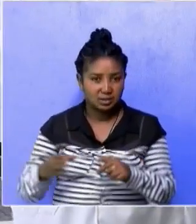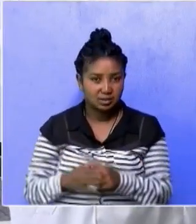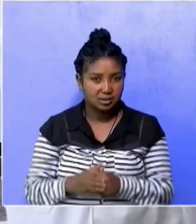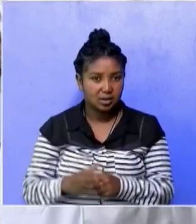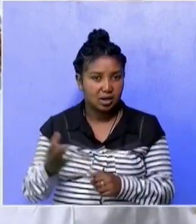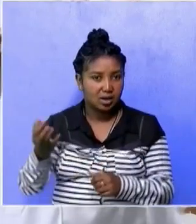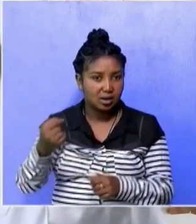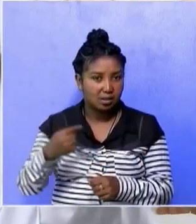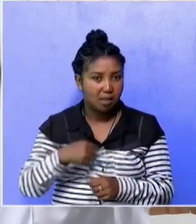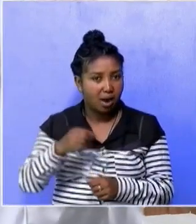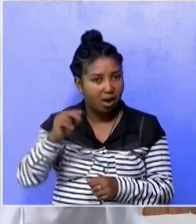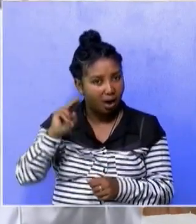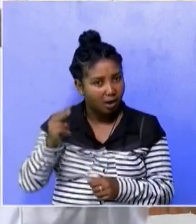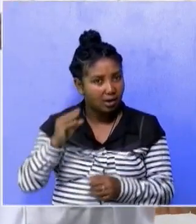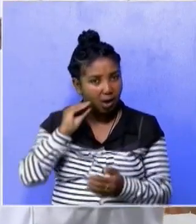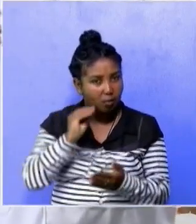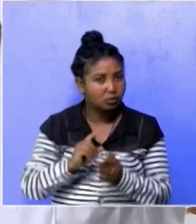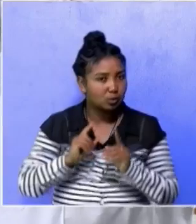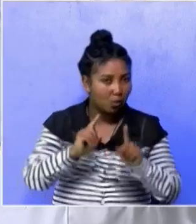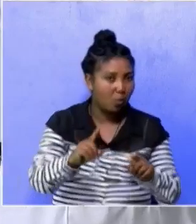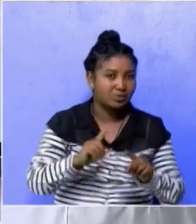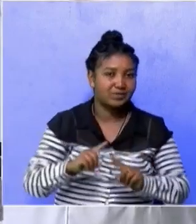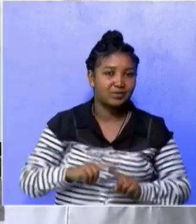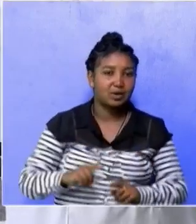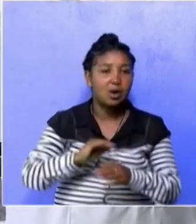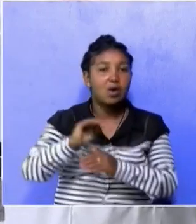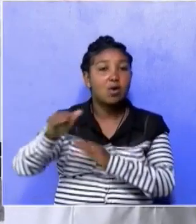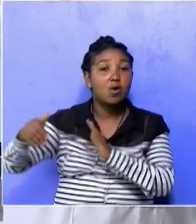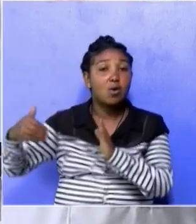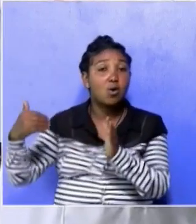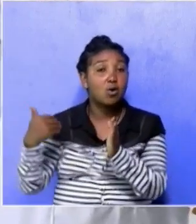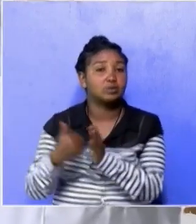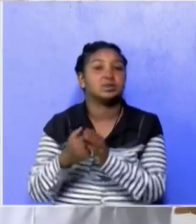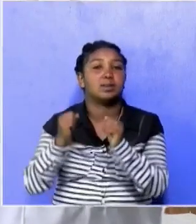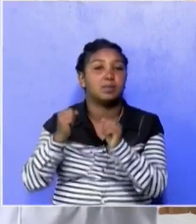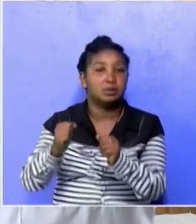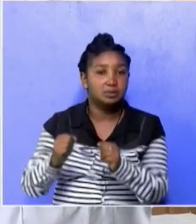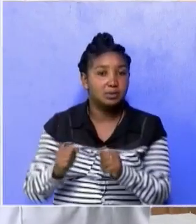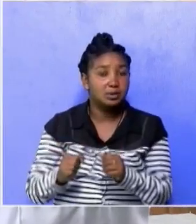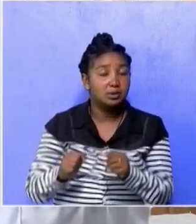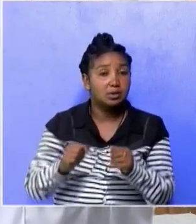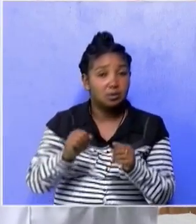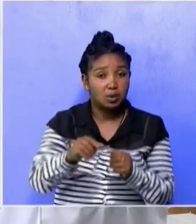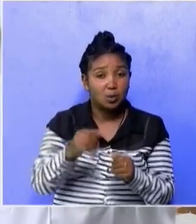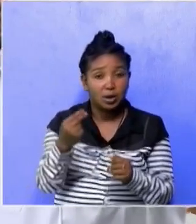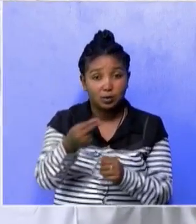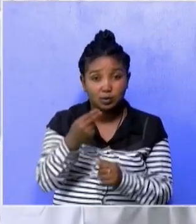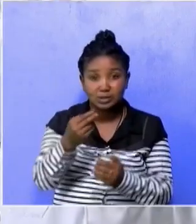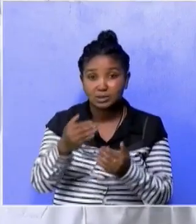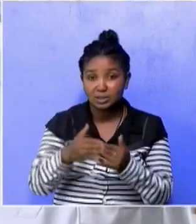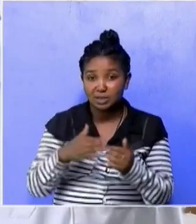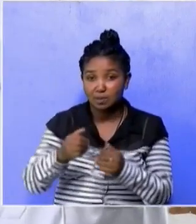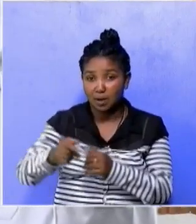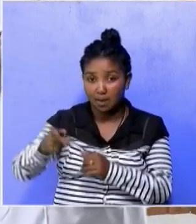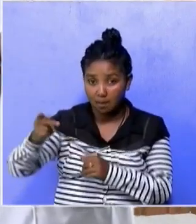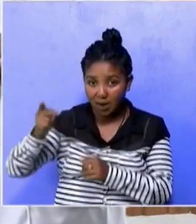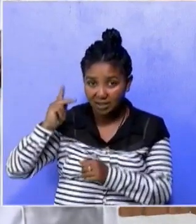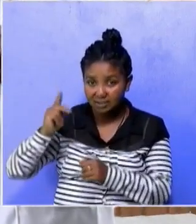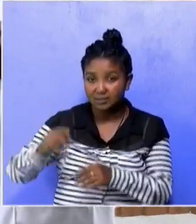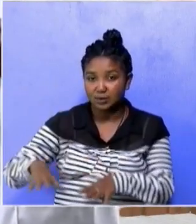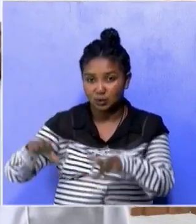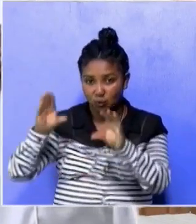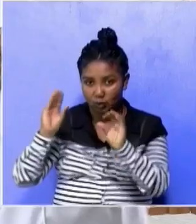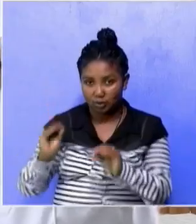from my uncle's house, etc. All these are possible. So while you are using simple past tense,